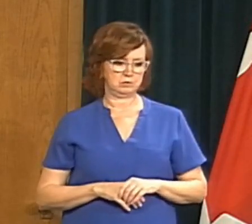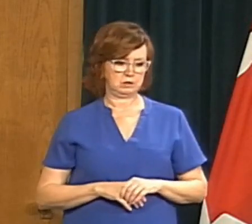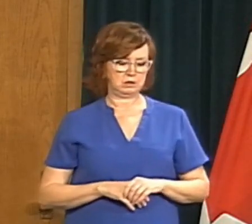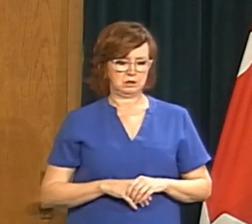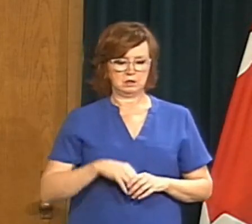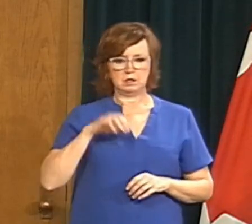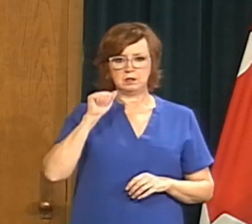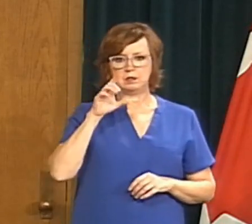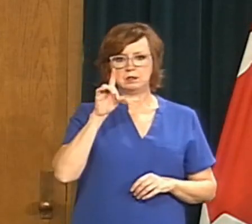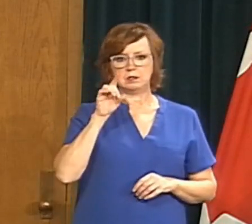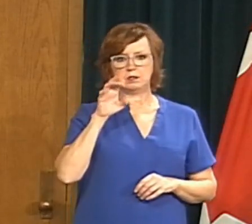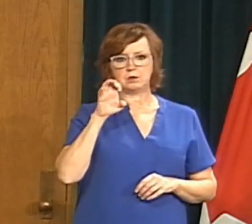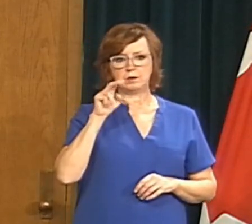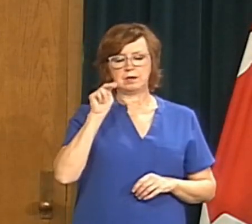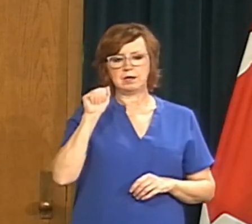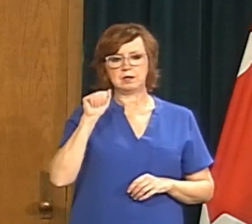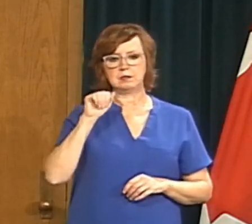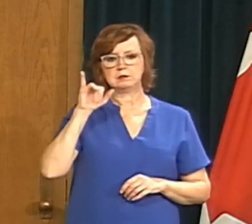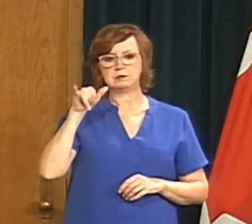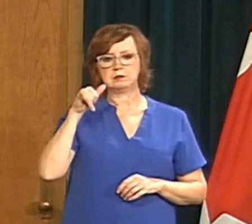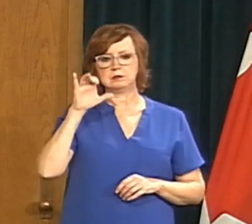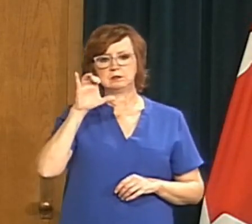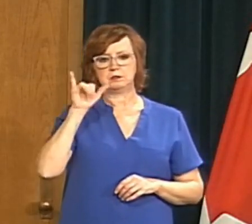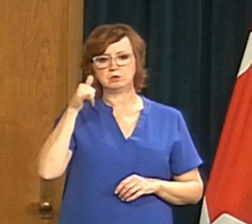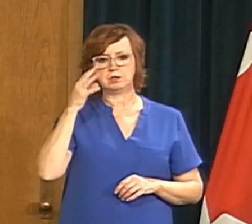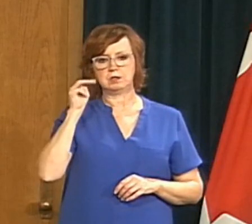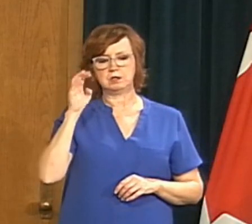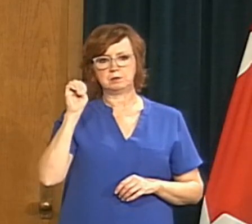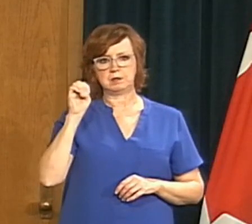We have Adriana Christensen with CJME.